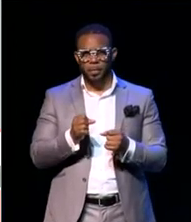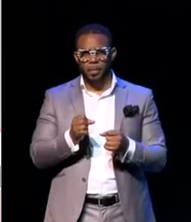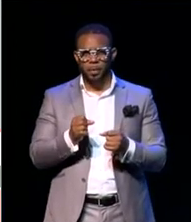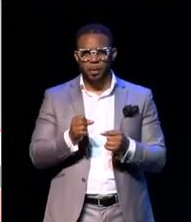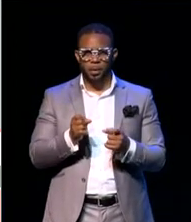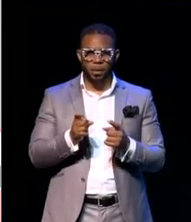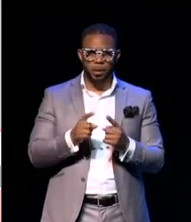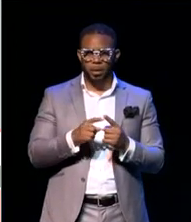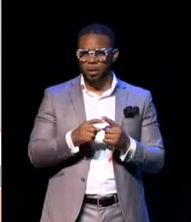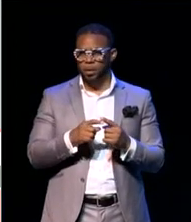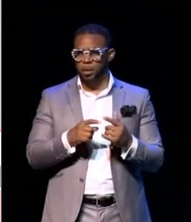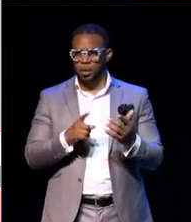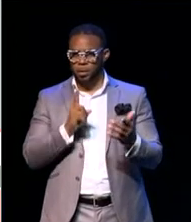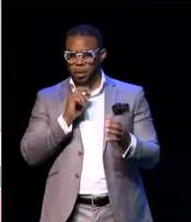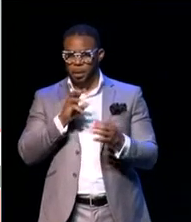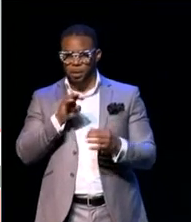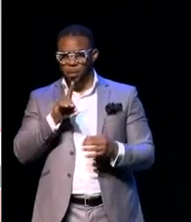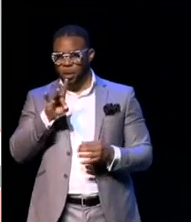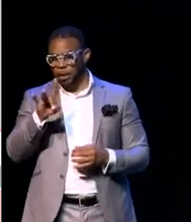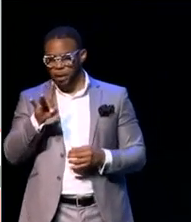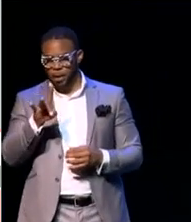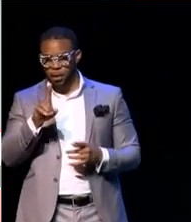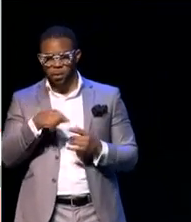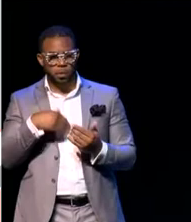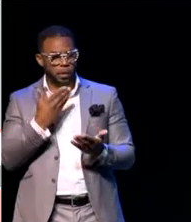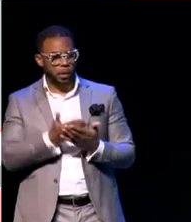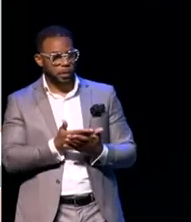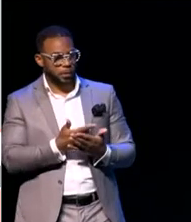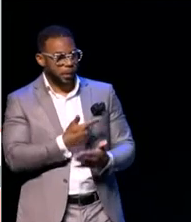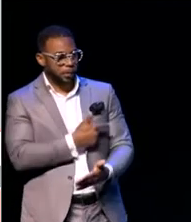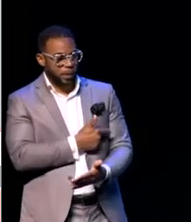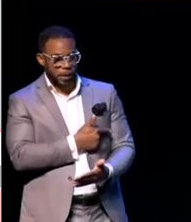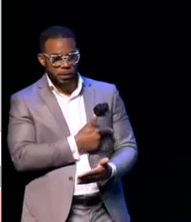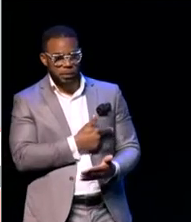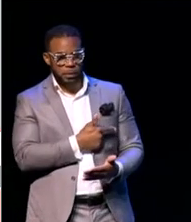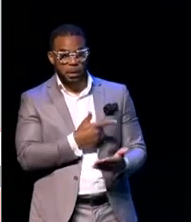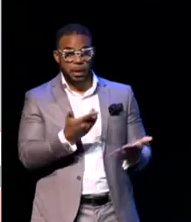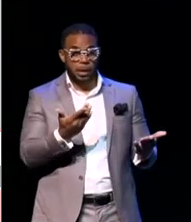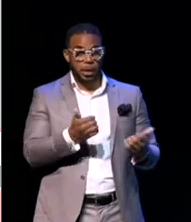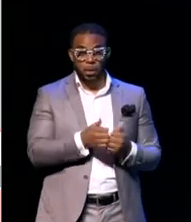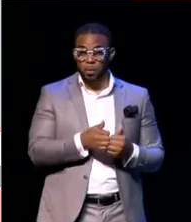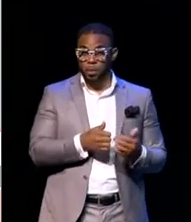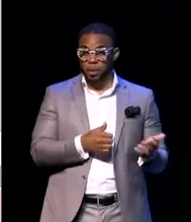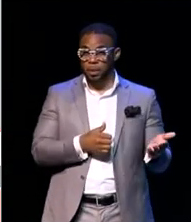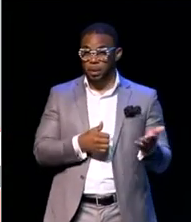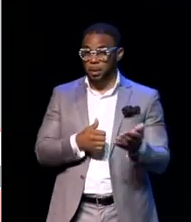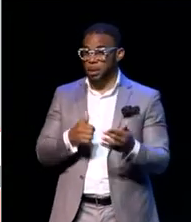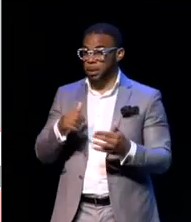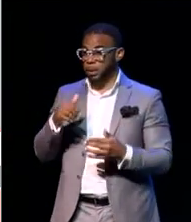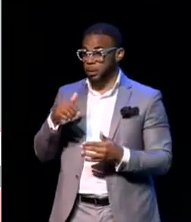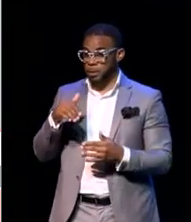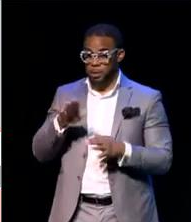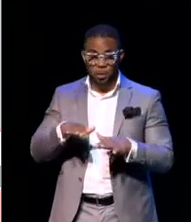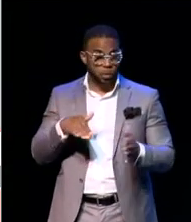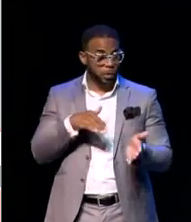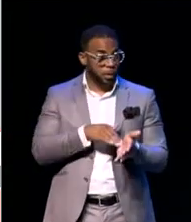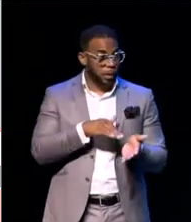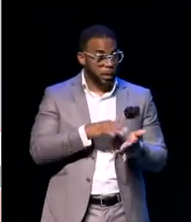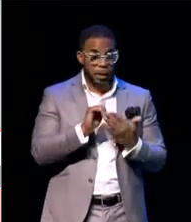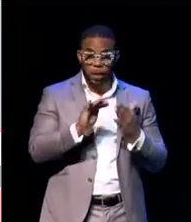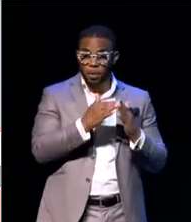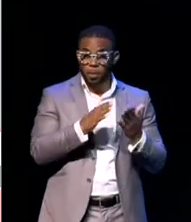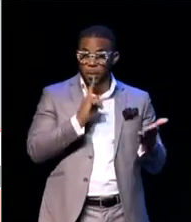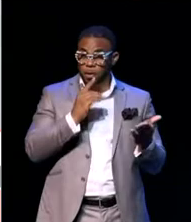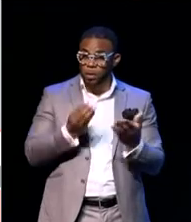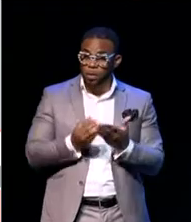was to be in Ward 8 to deliver the vaccines here with the pediatricians that the community